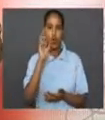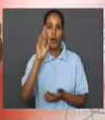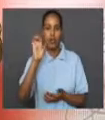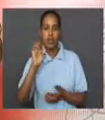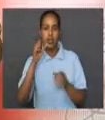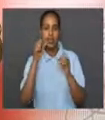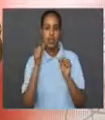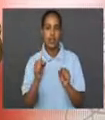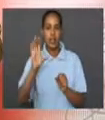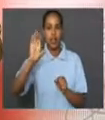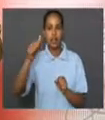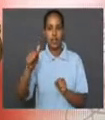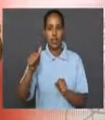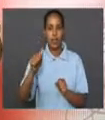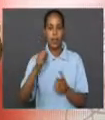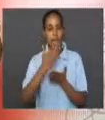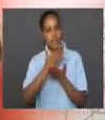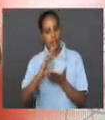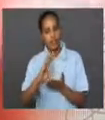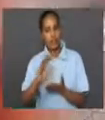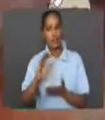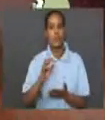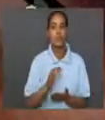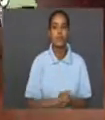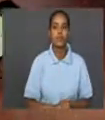ores that calcium is extracted from.